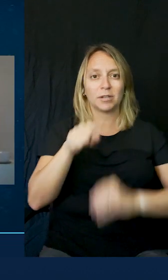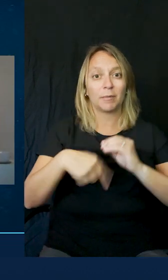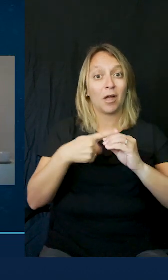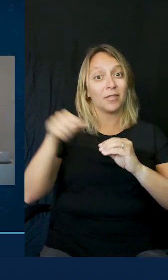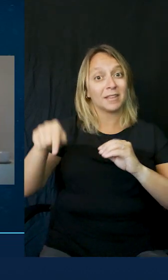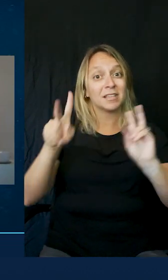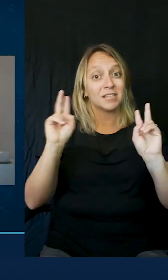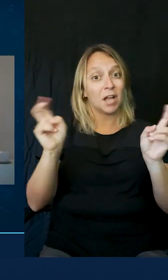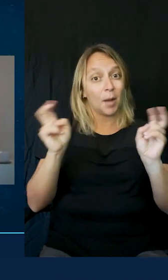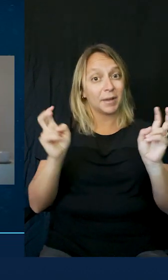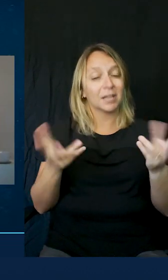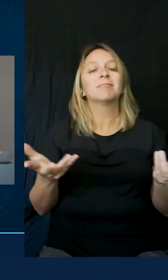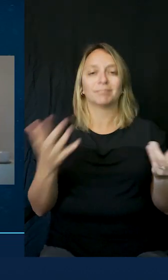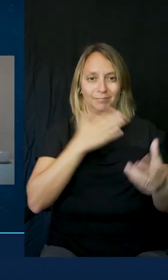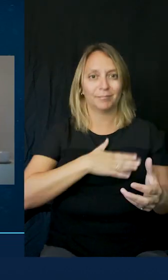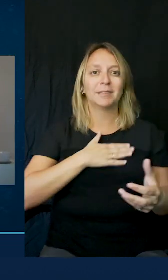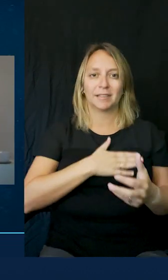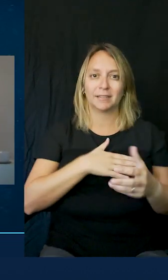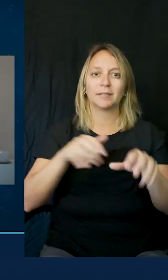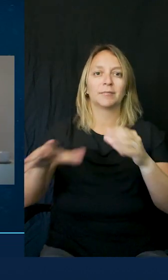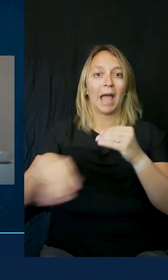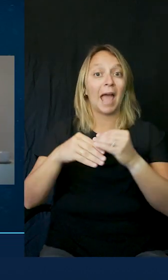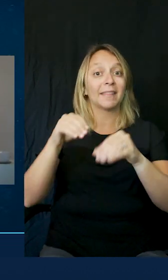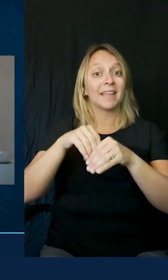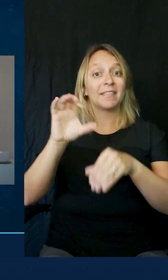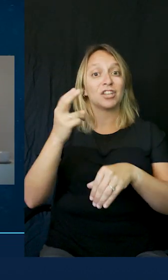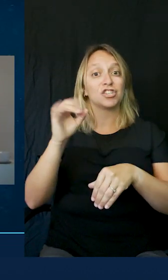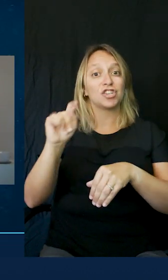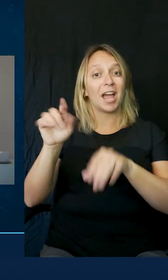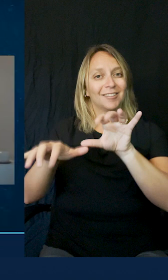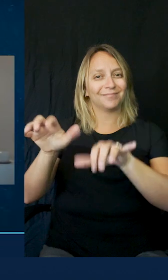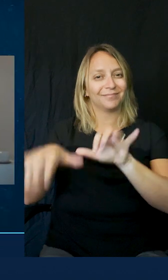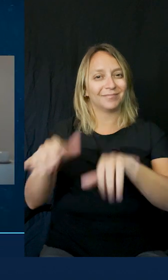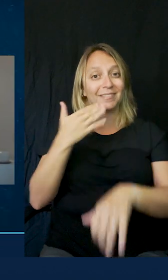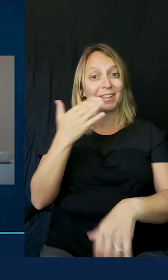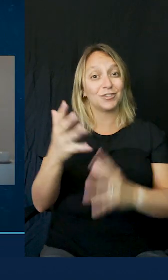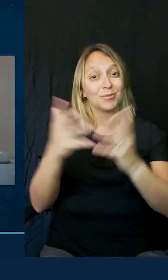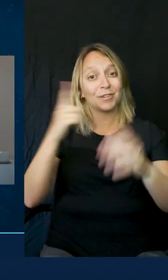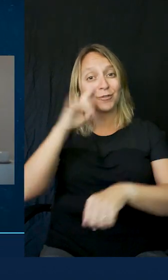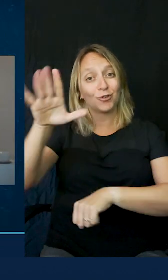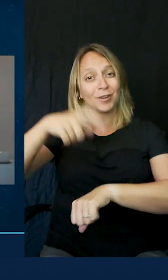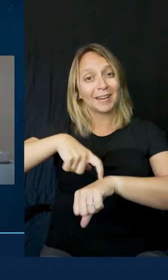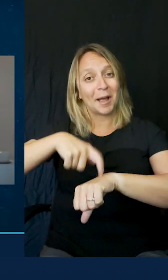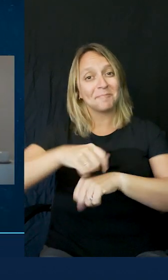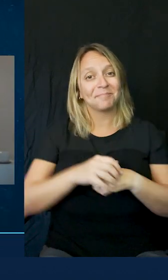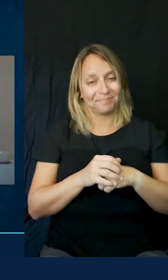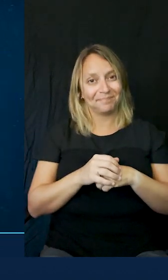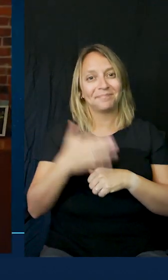one that Jasmine might be able to answer, please do put those in the chat. Jasmine, thank you so much for your time tonight.